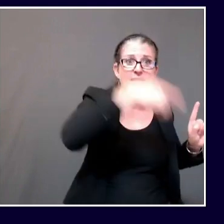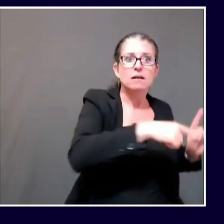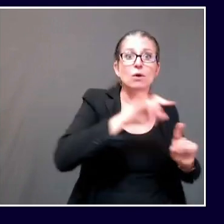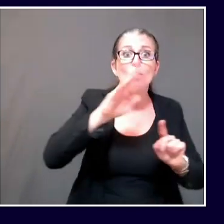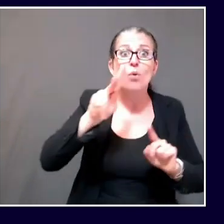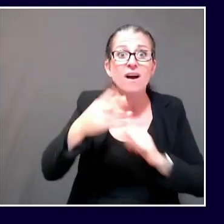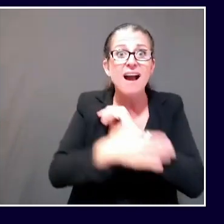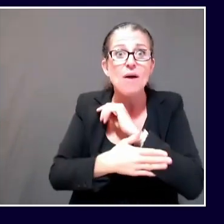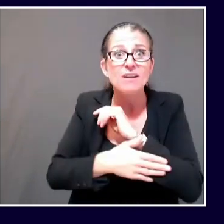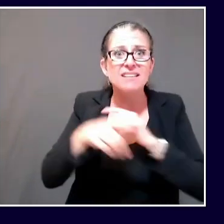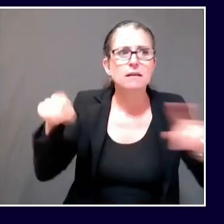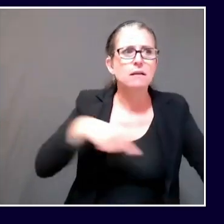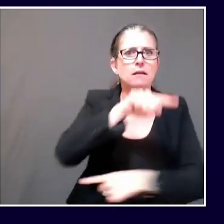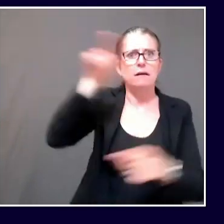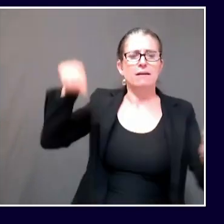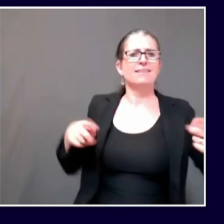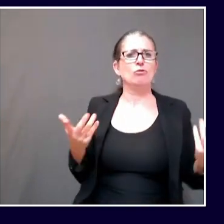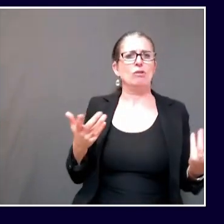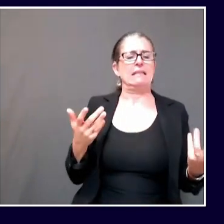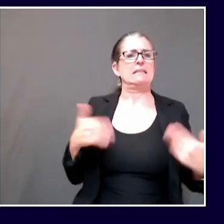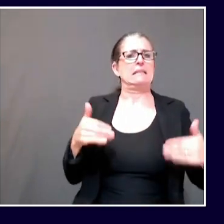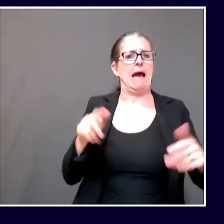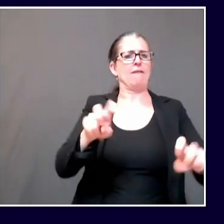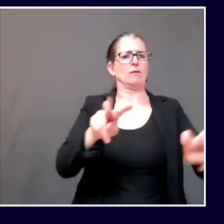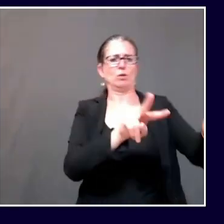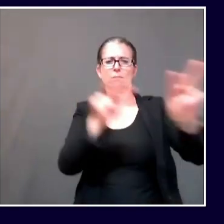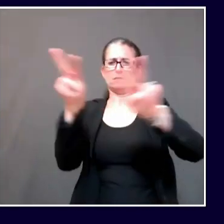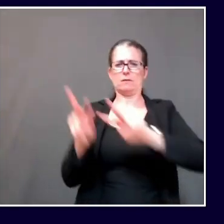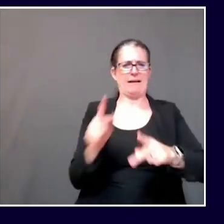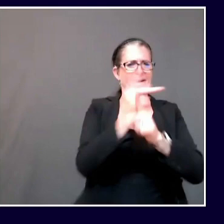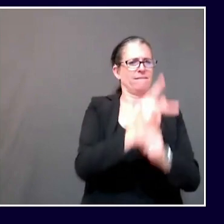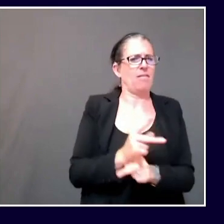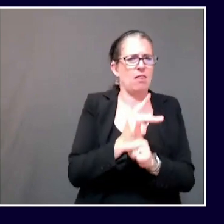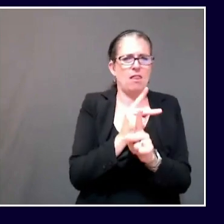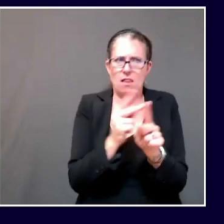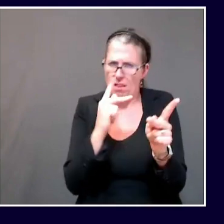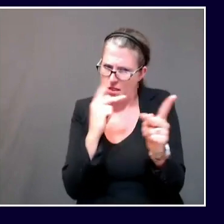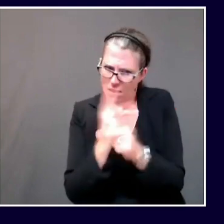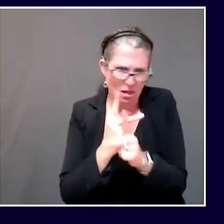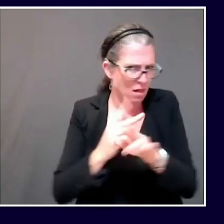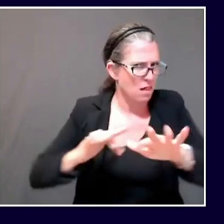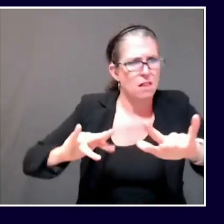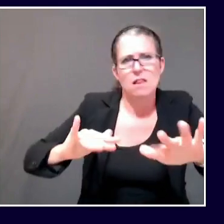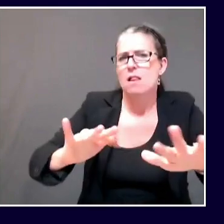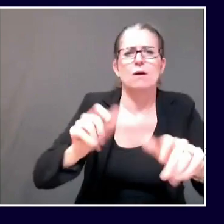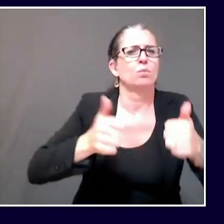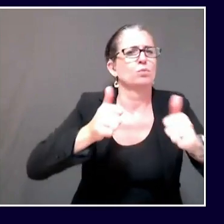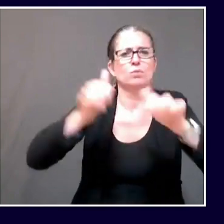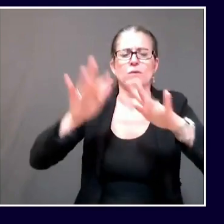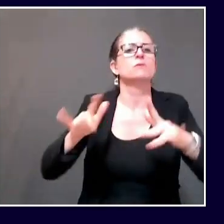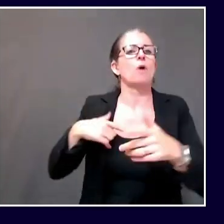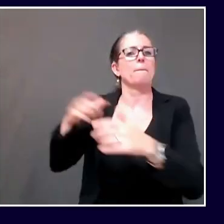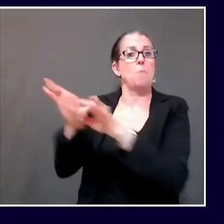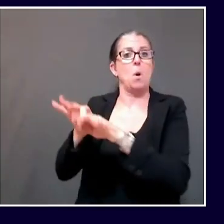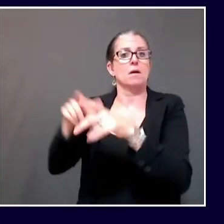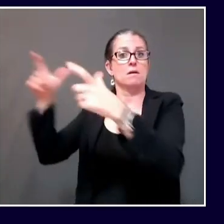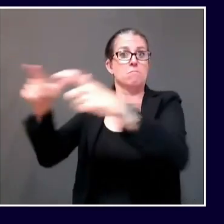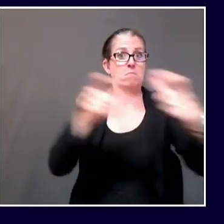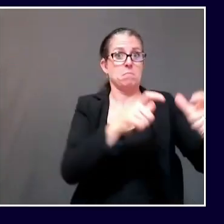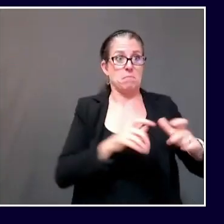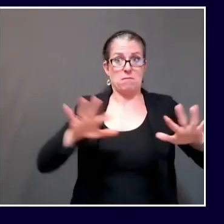the outbreak itself and preventing further cases and trying to mitigate further transmission. Thank